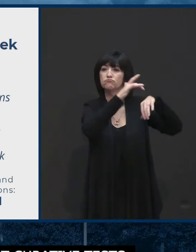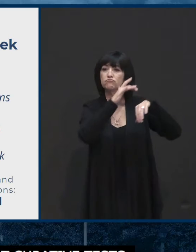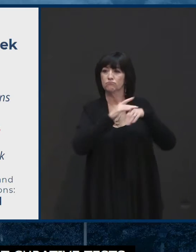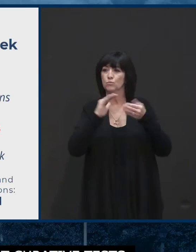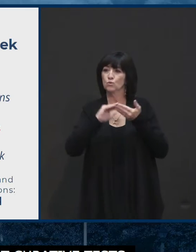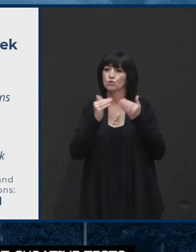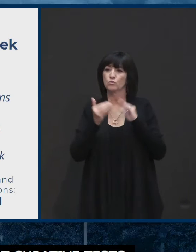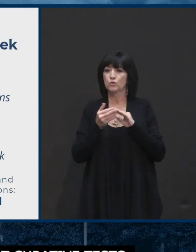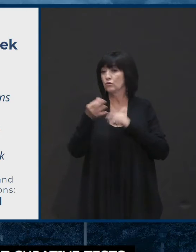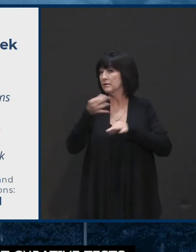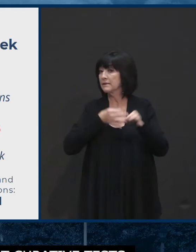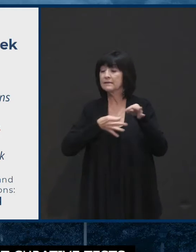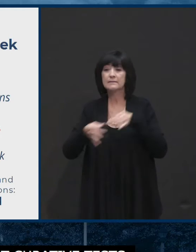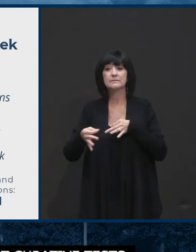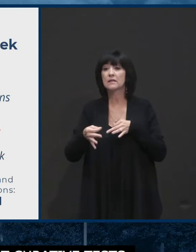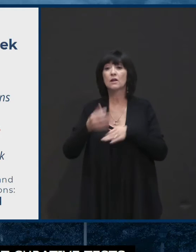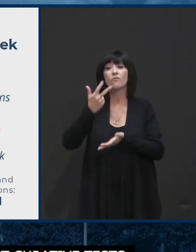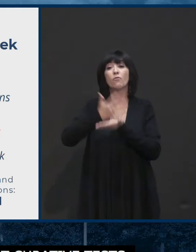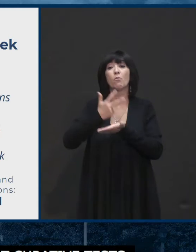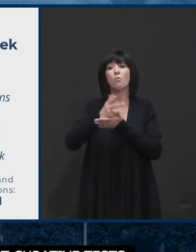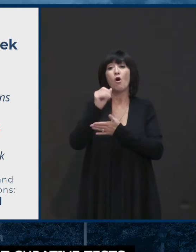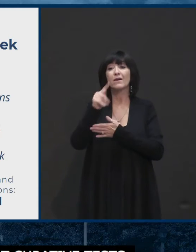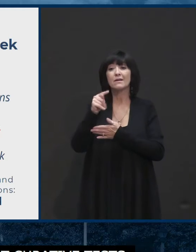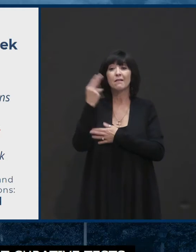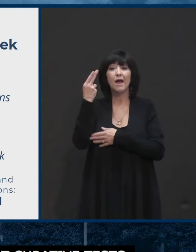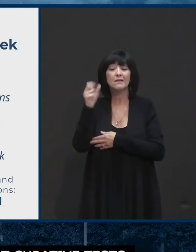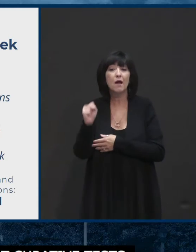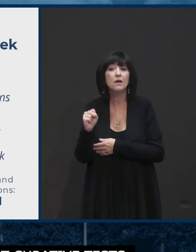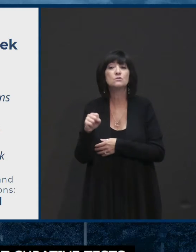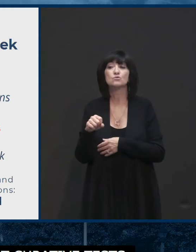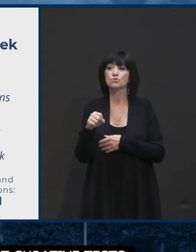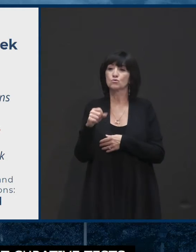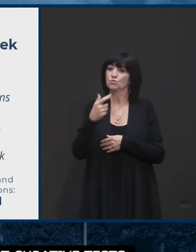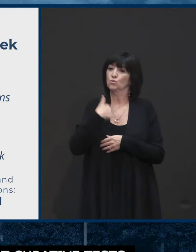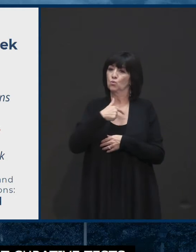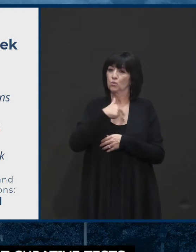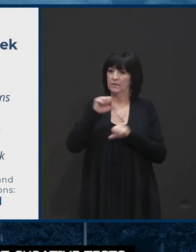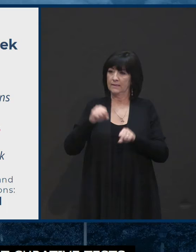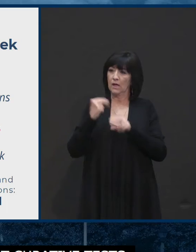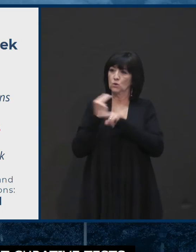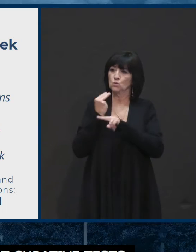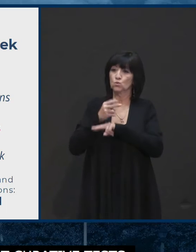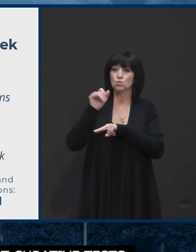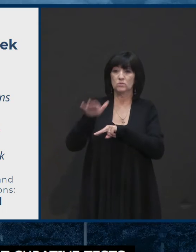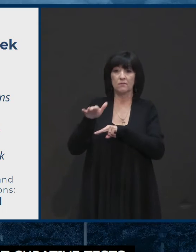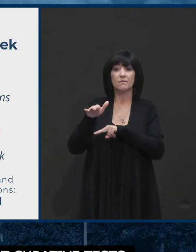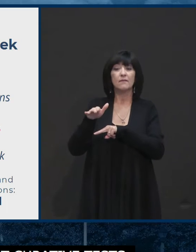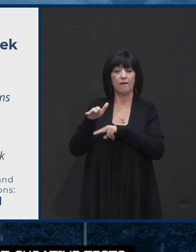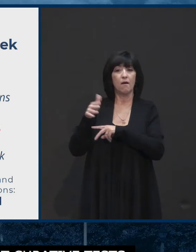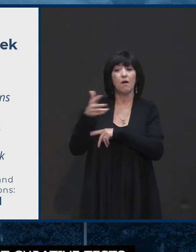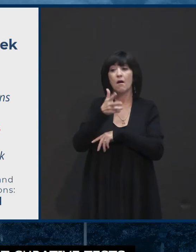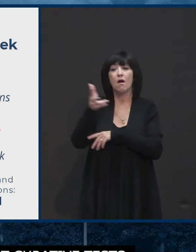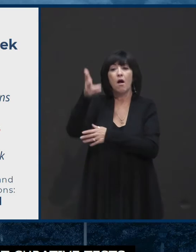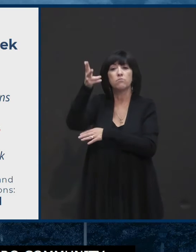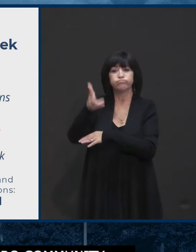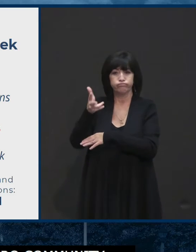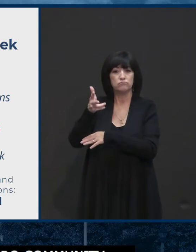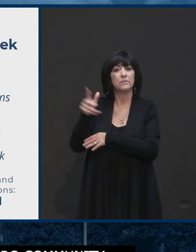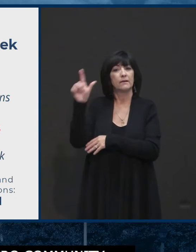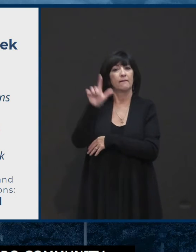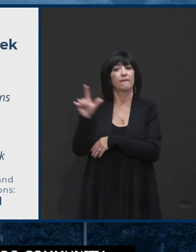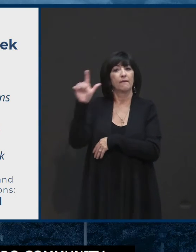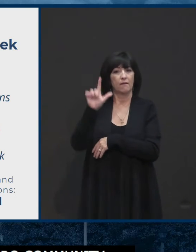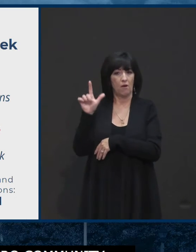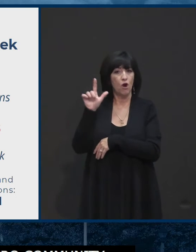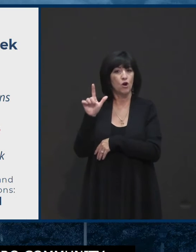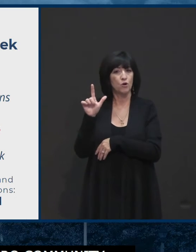to test people, we're able to put it in a library parking lot or a smaller footprint to serve people. So we now took delivery